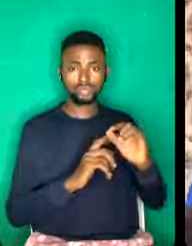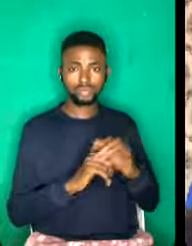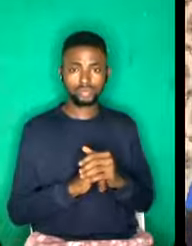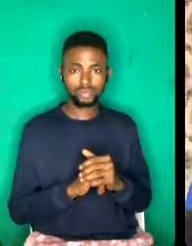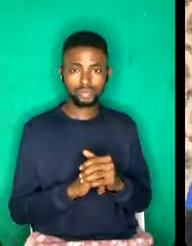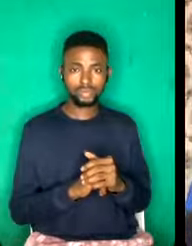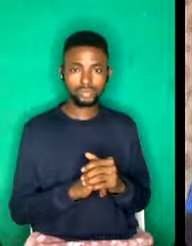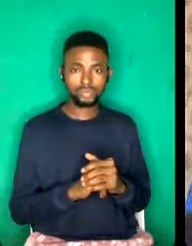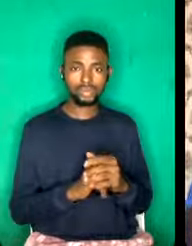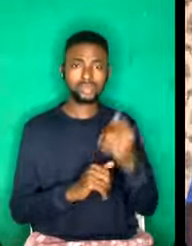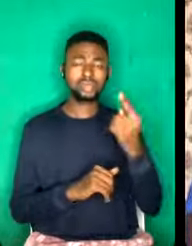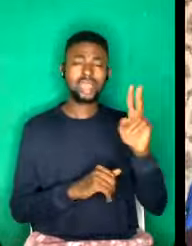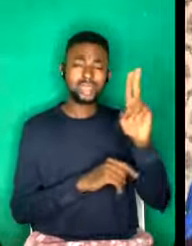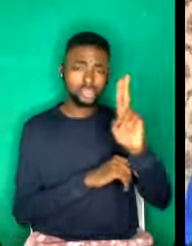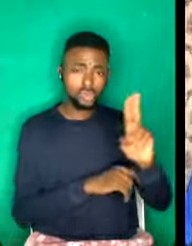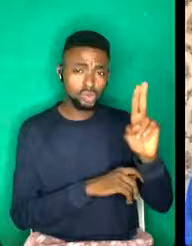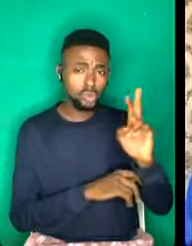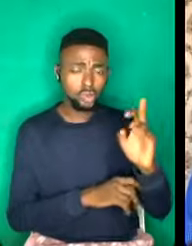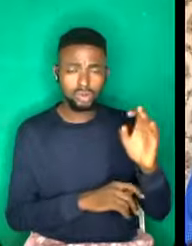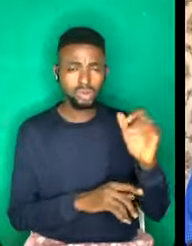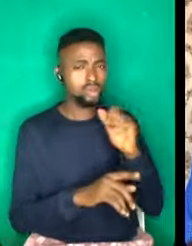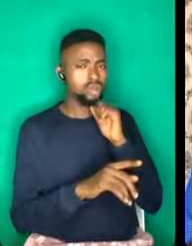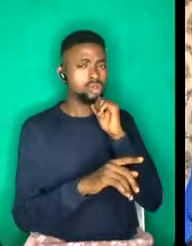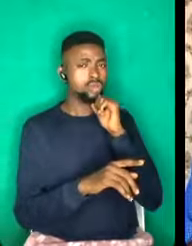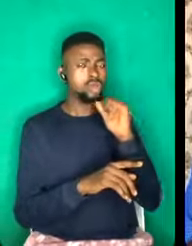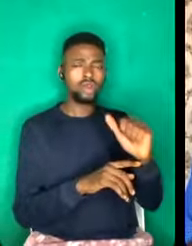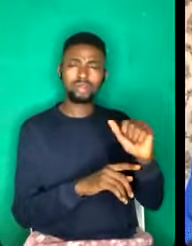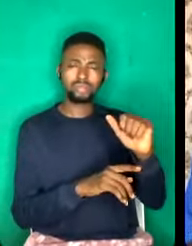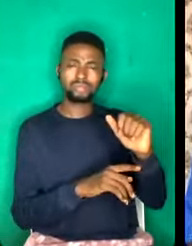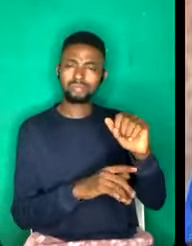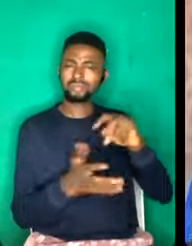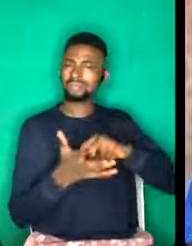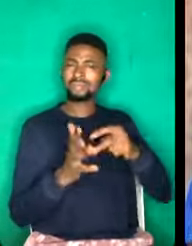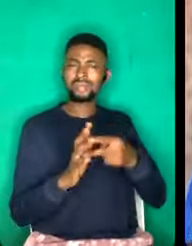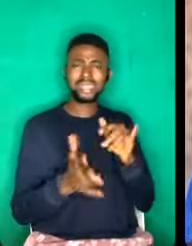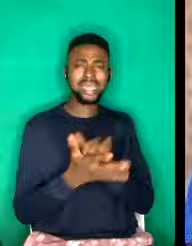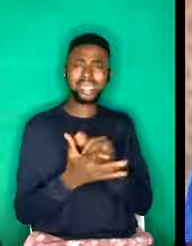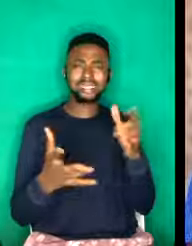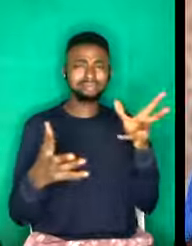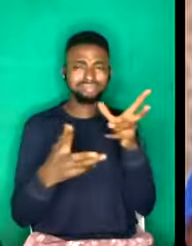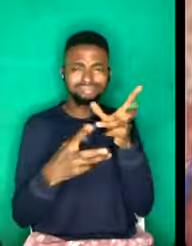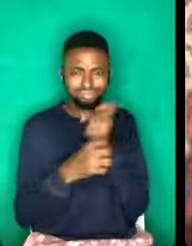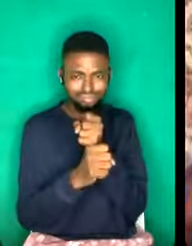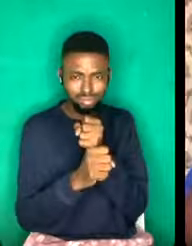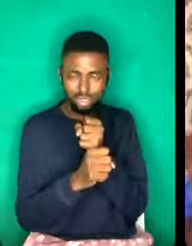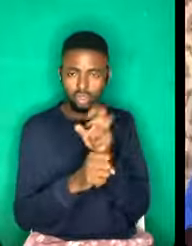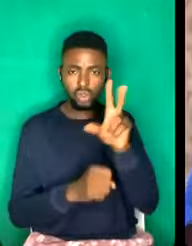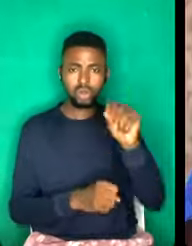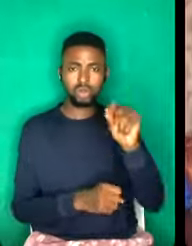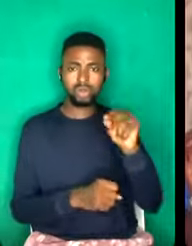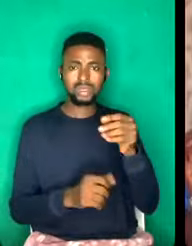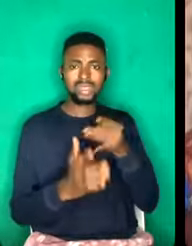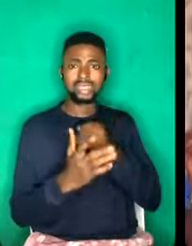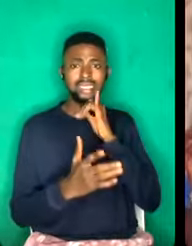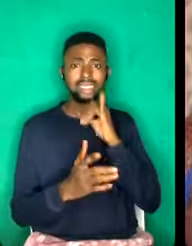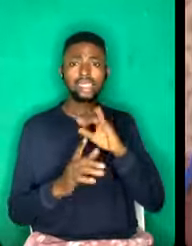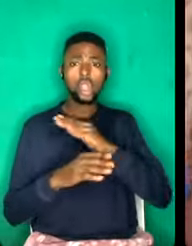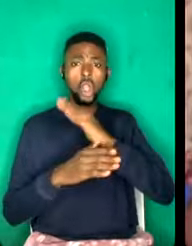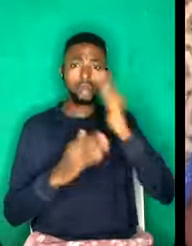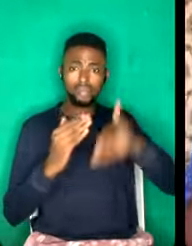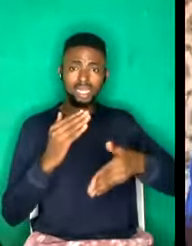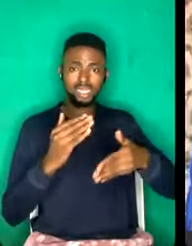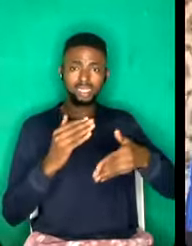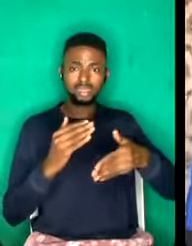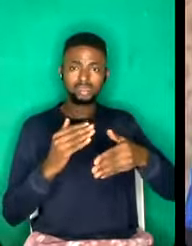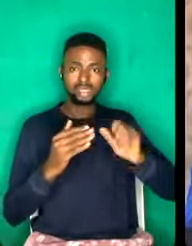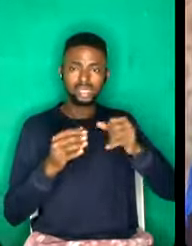the use of it's not codification. It does not mean it's abbreviation. It's a complete language. It's just that